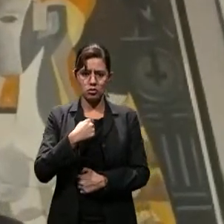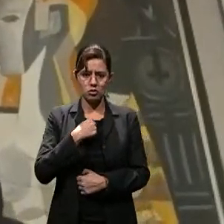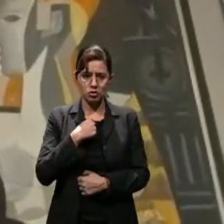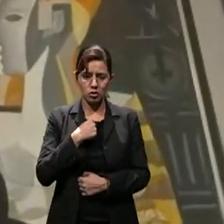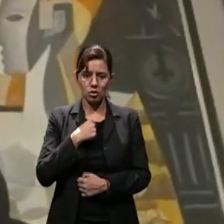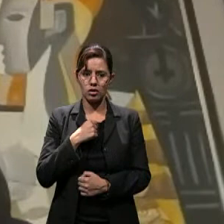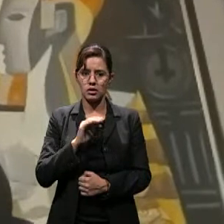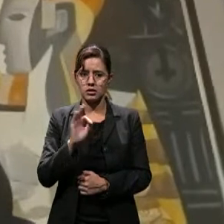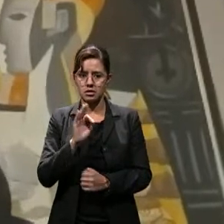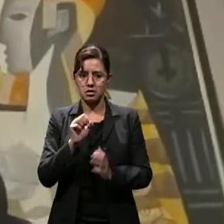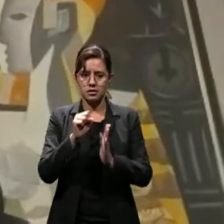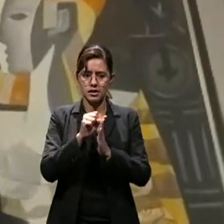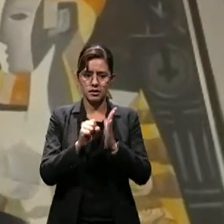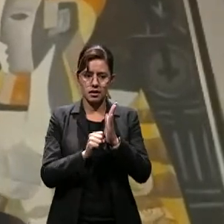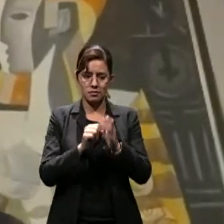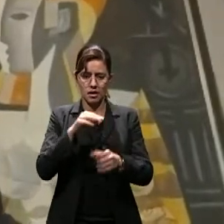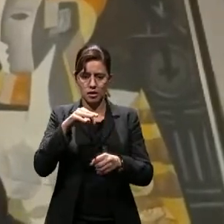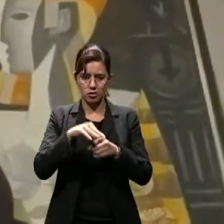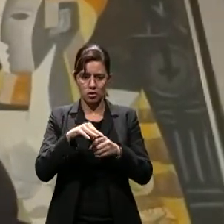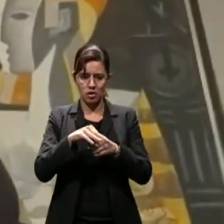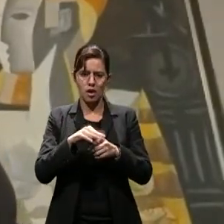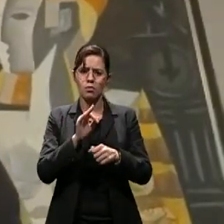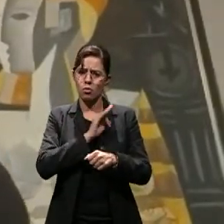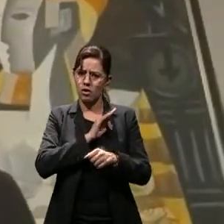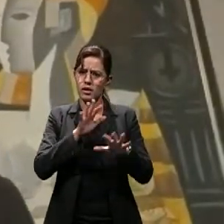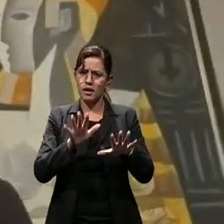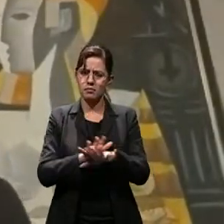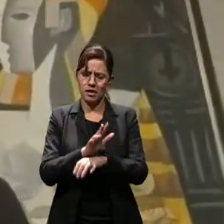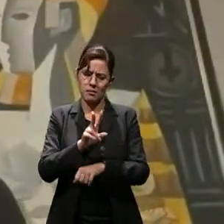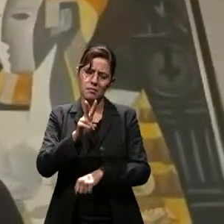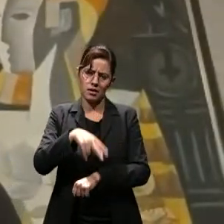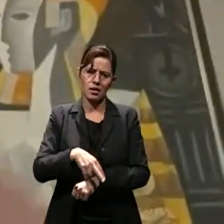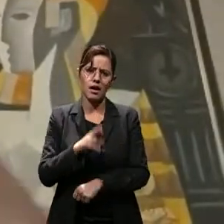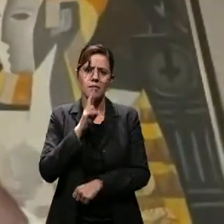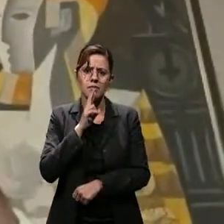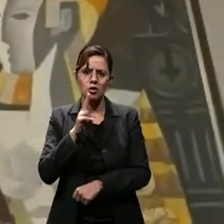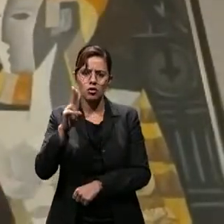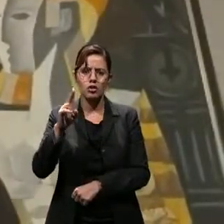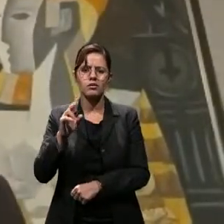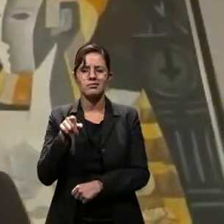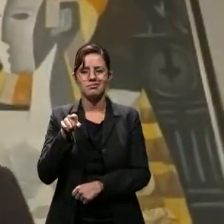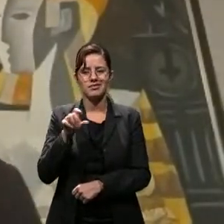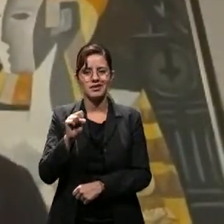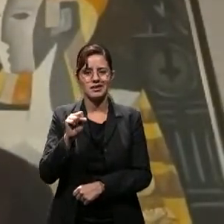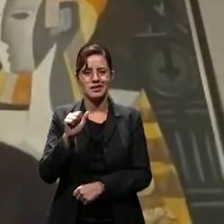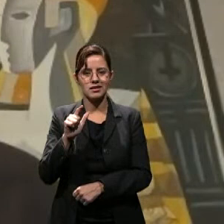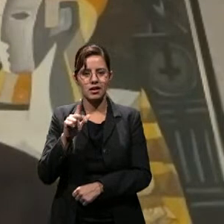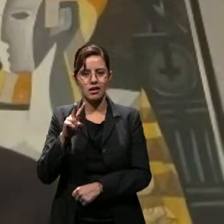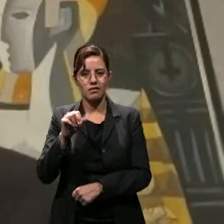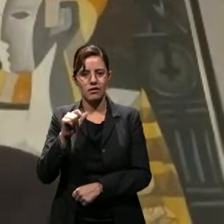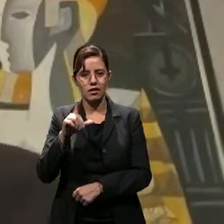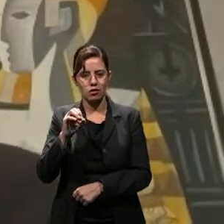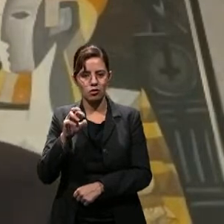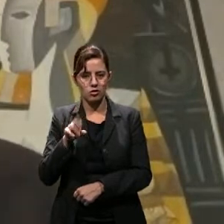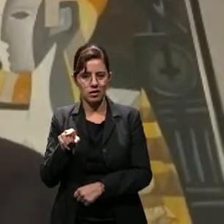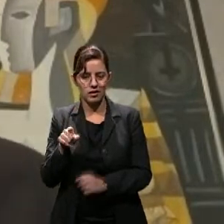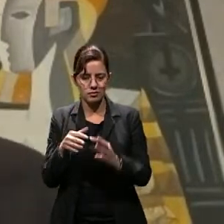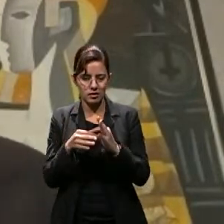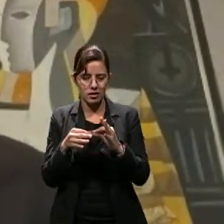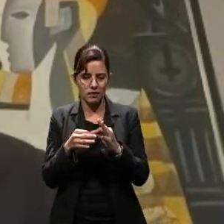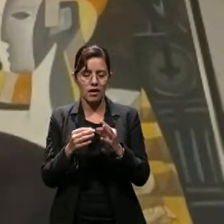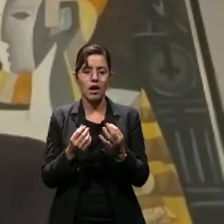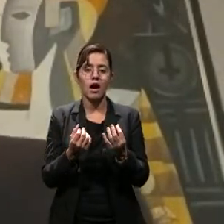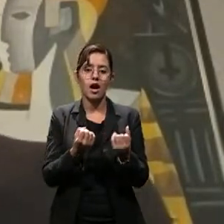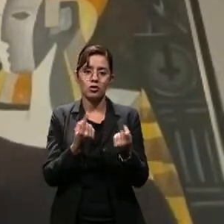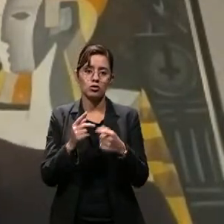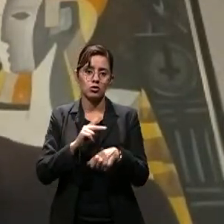not against electoral systems being improved. Just like Salvador said, I agree that